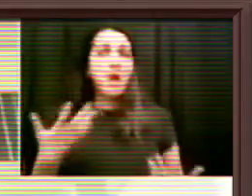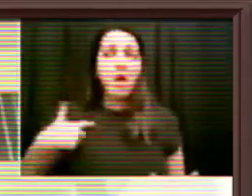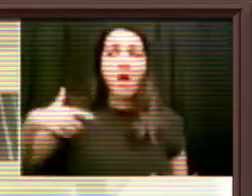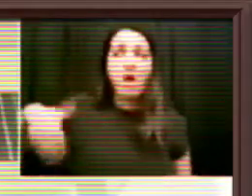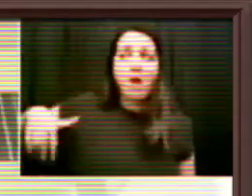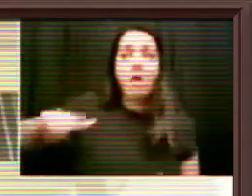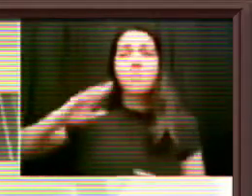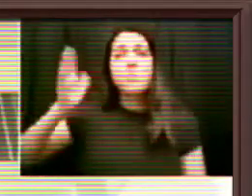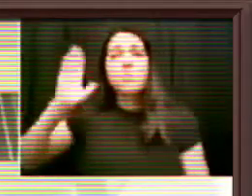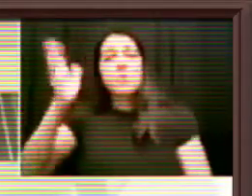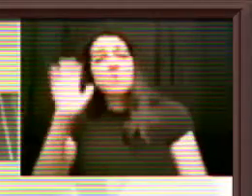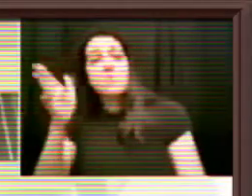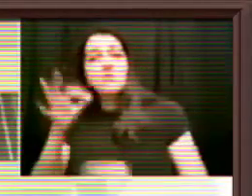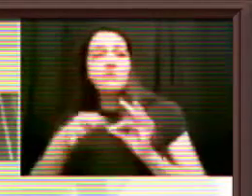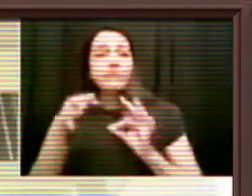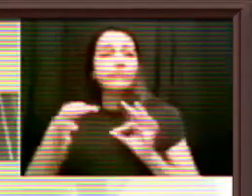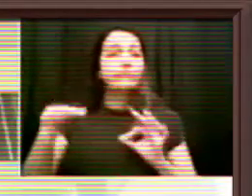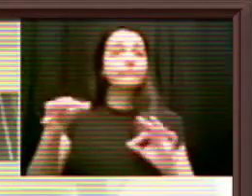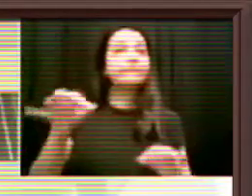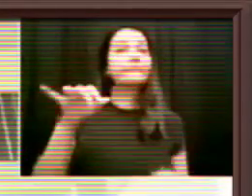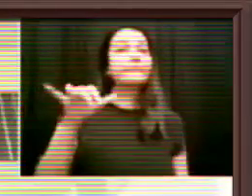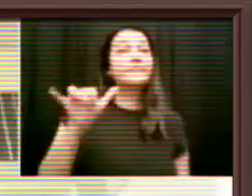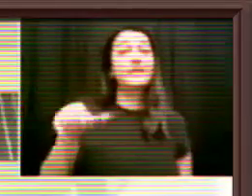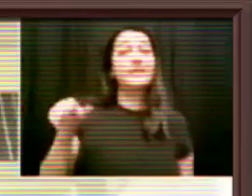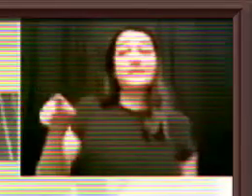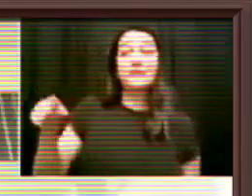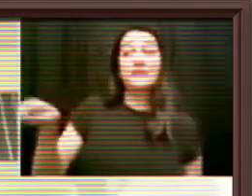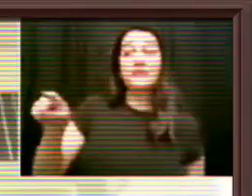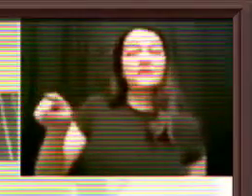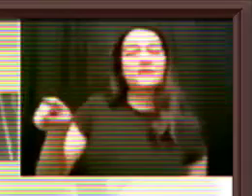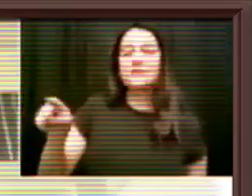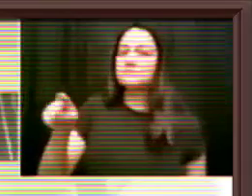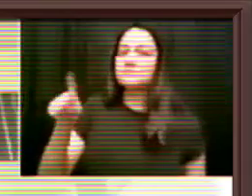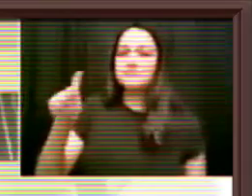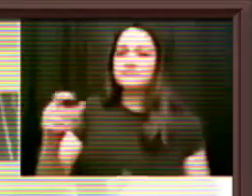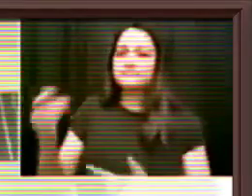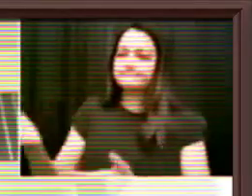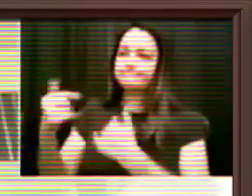Because the truth is, it still hasn't been proven that